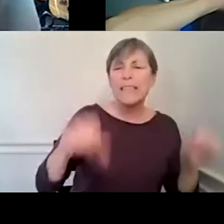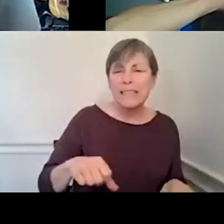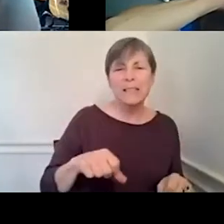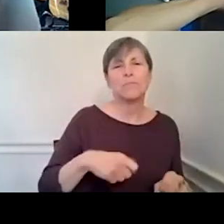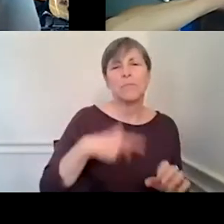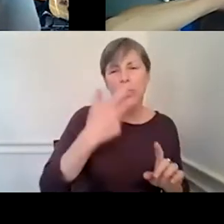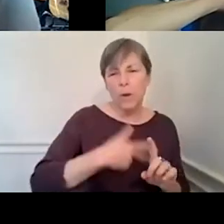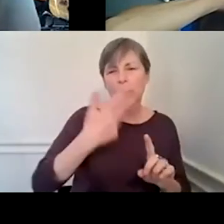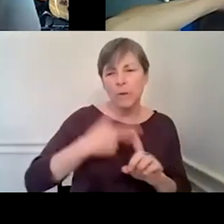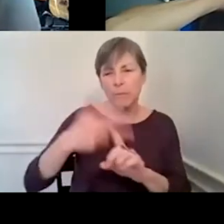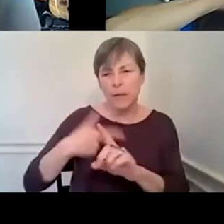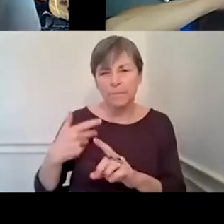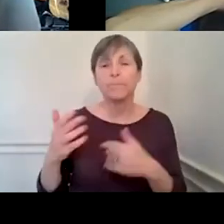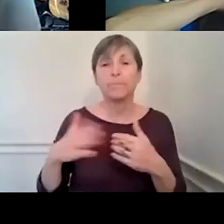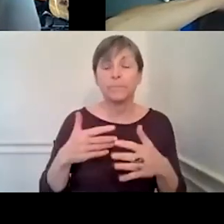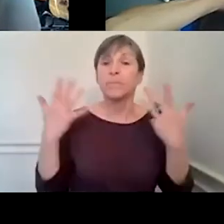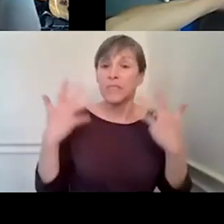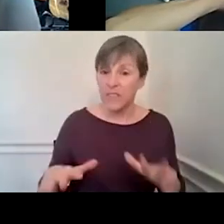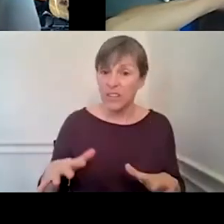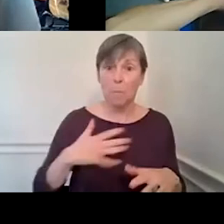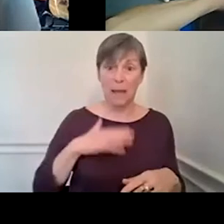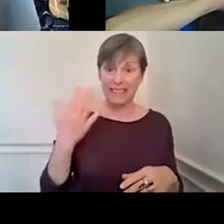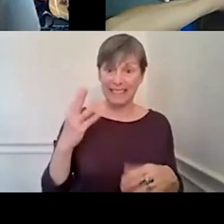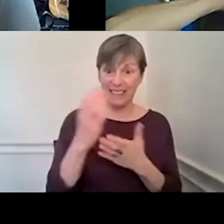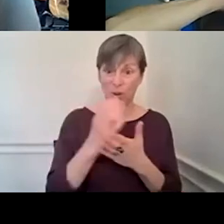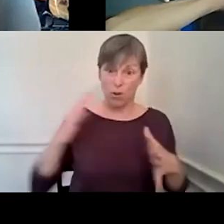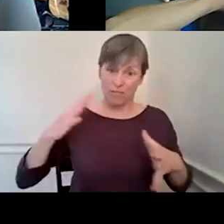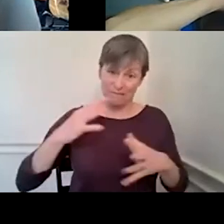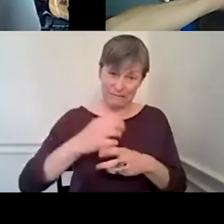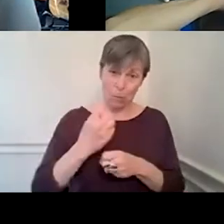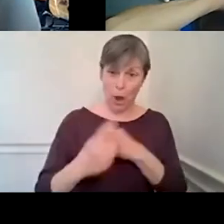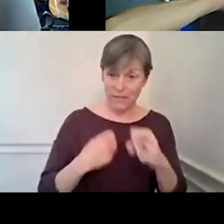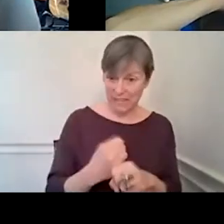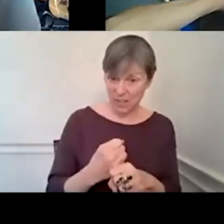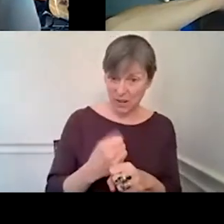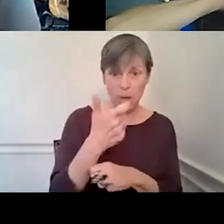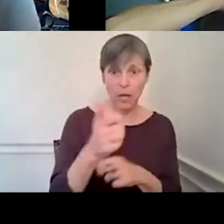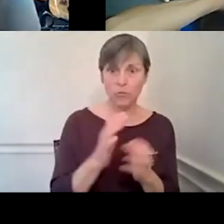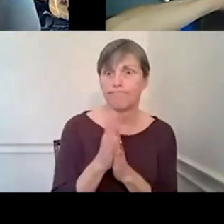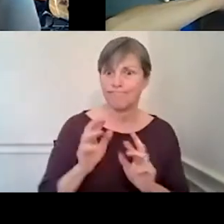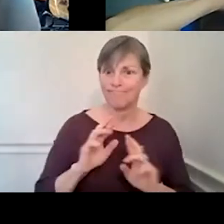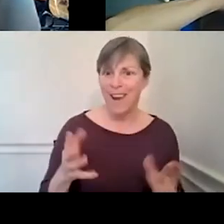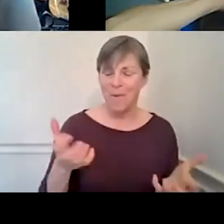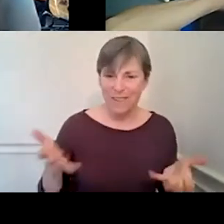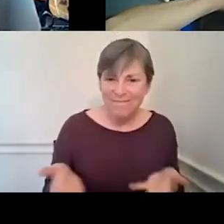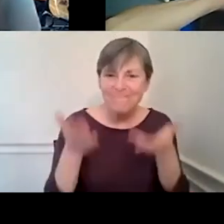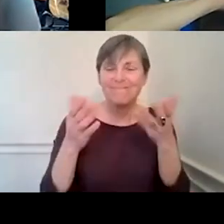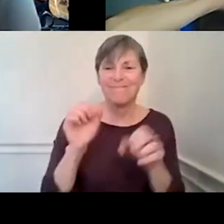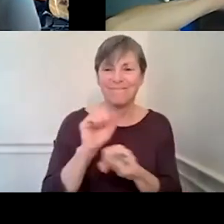courses and finished my 16 courses in a year because I also was eager to go work. And the 3